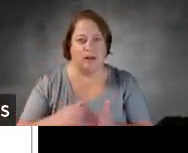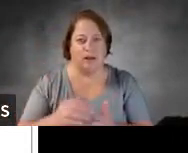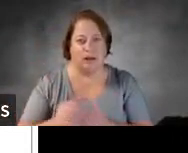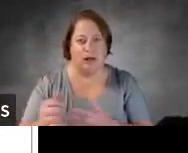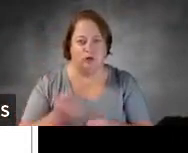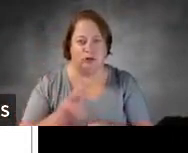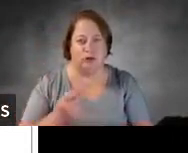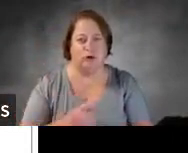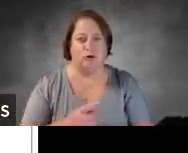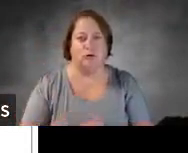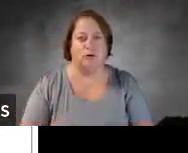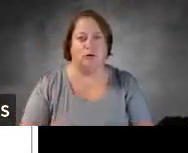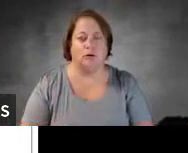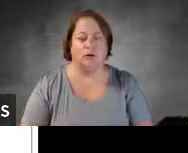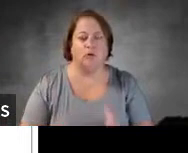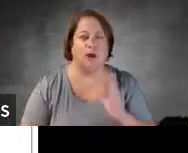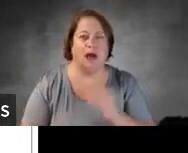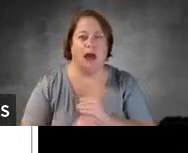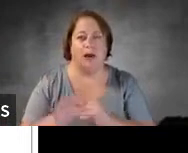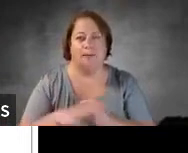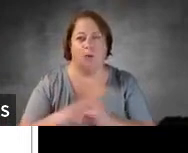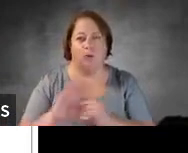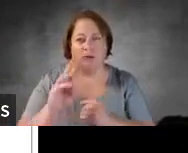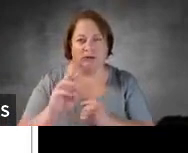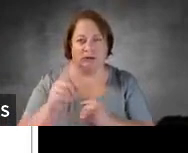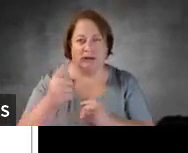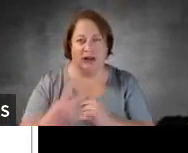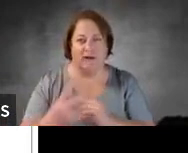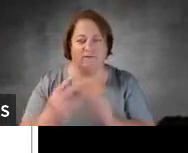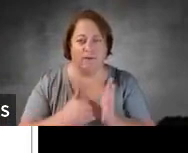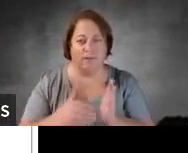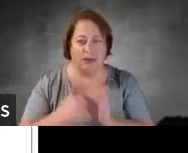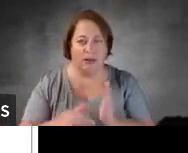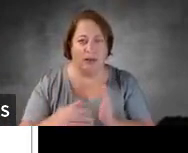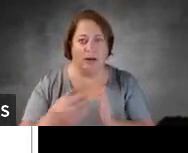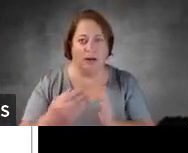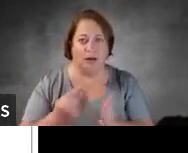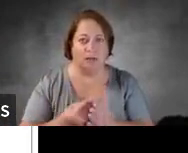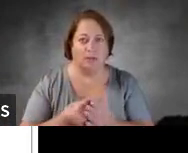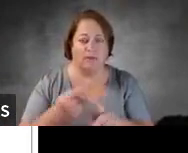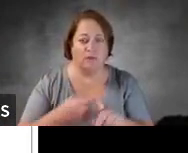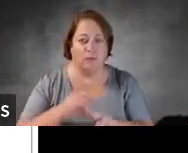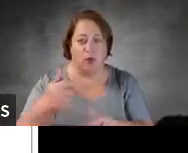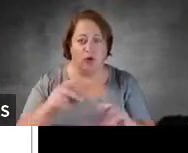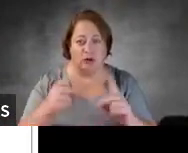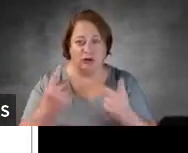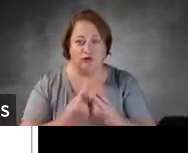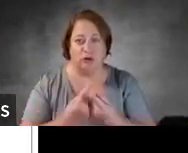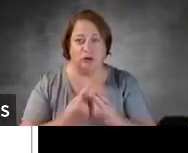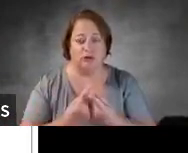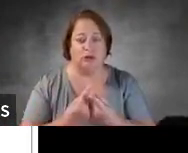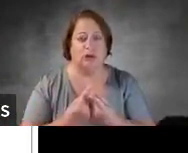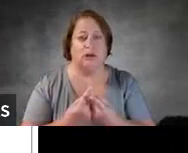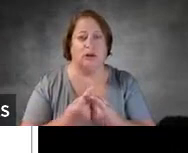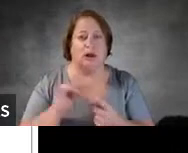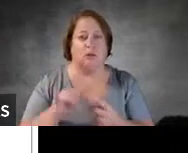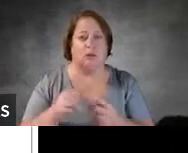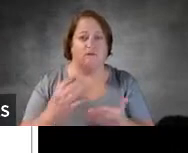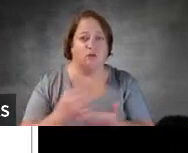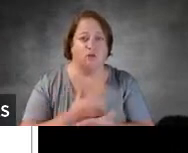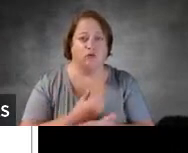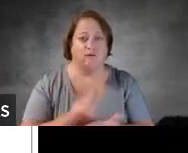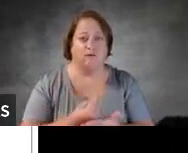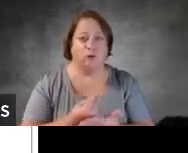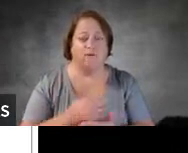year. You add in about another $6.5 million tuition from other districts, and you come up with a revenue